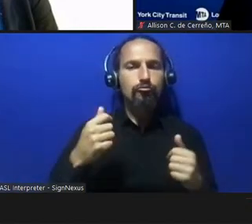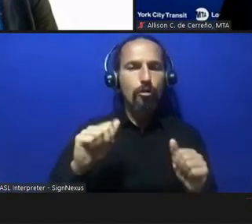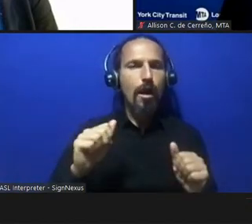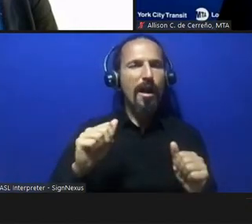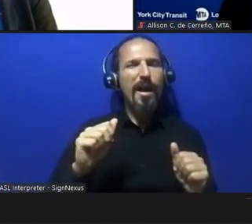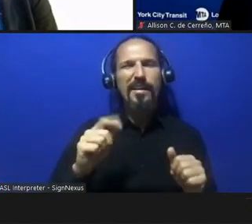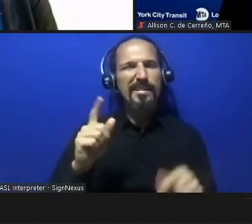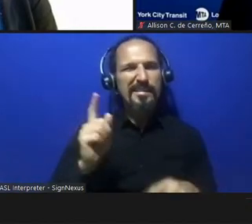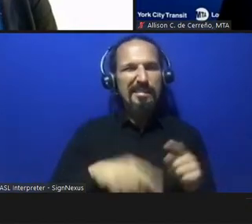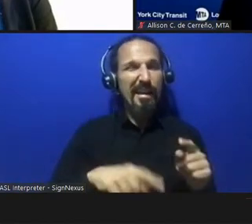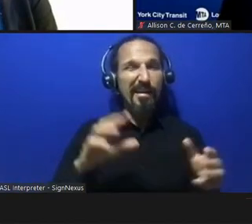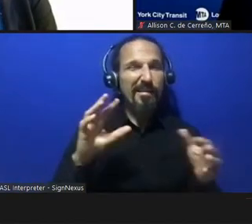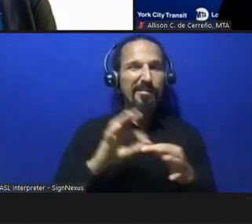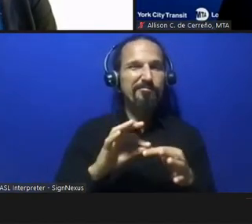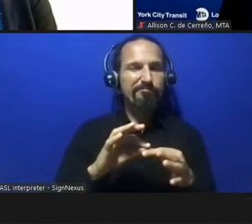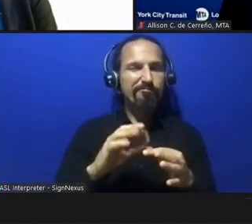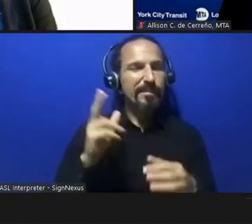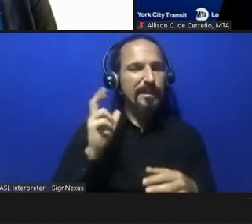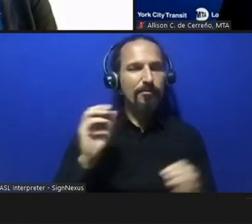can't hear you